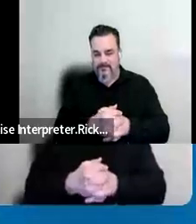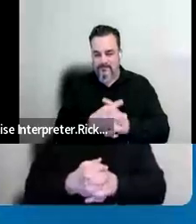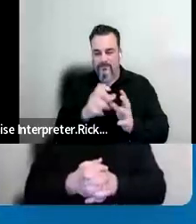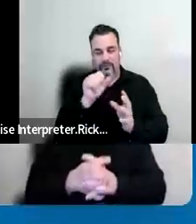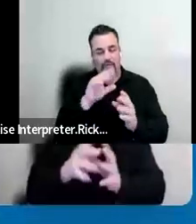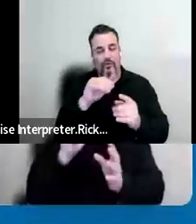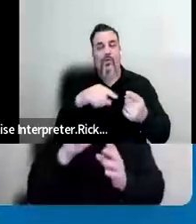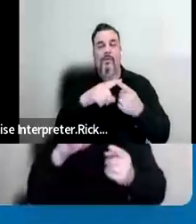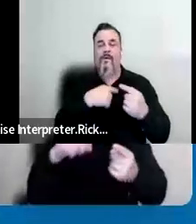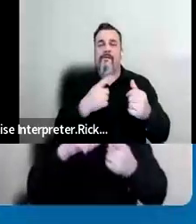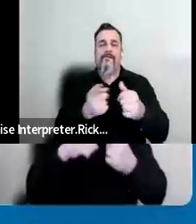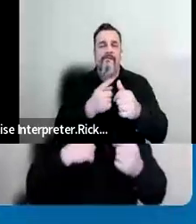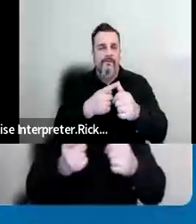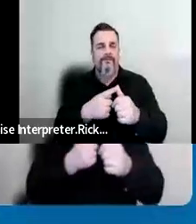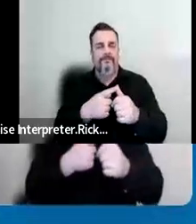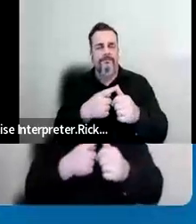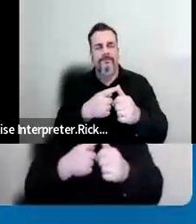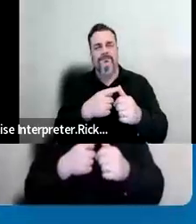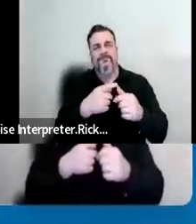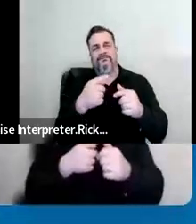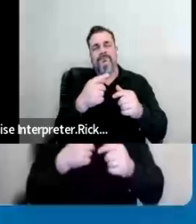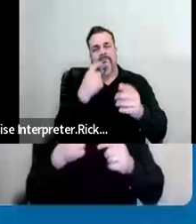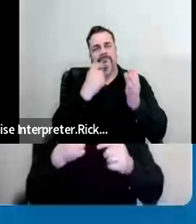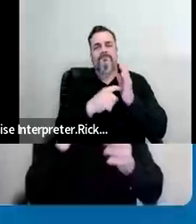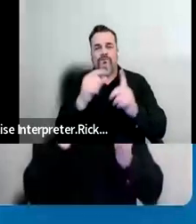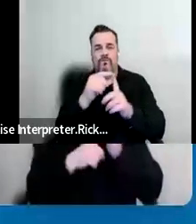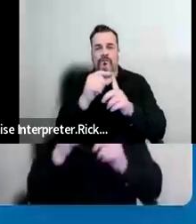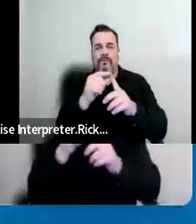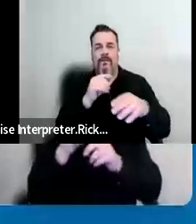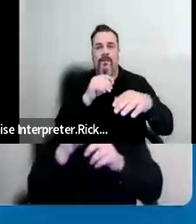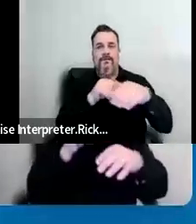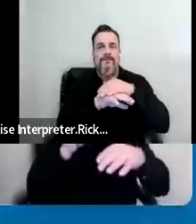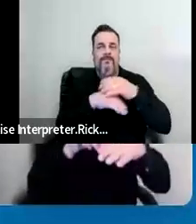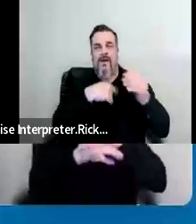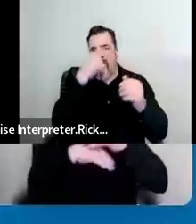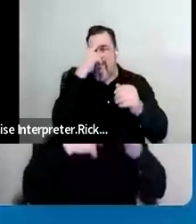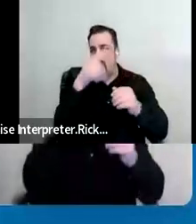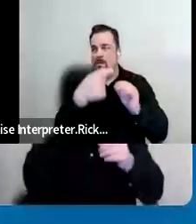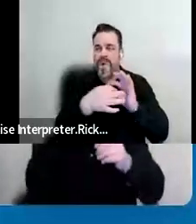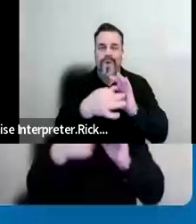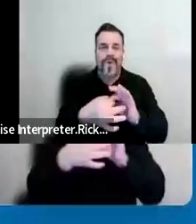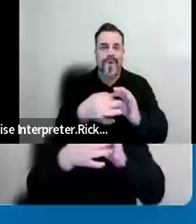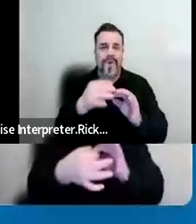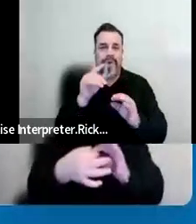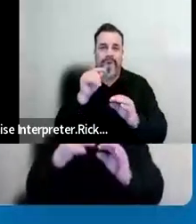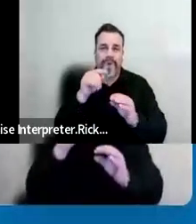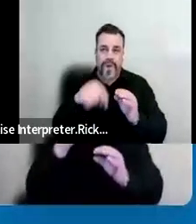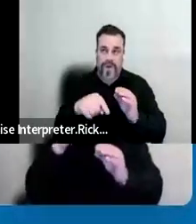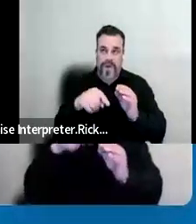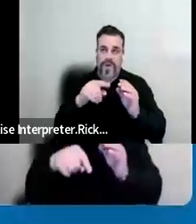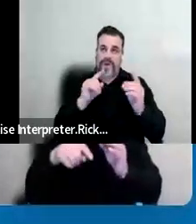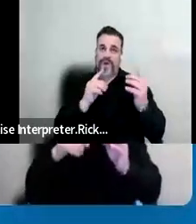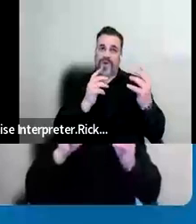when I first came across the term accessibility, I thought it was only referring to, does this meet